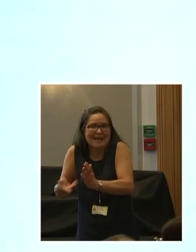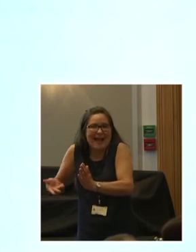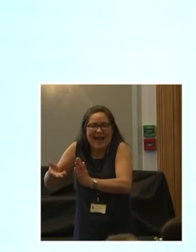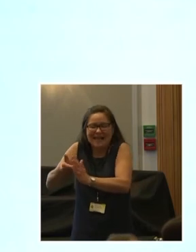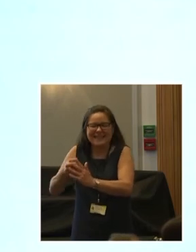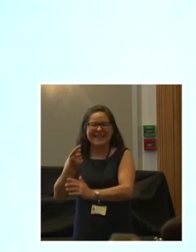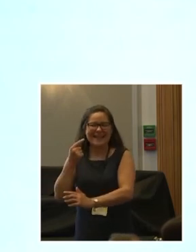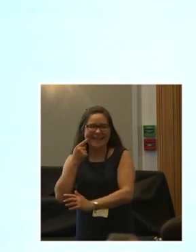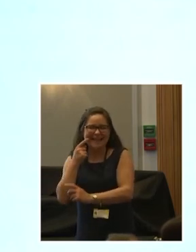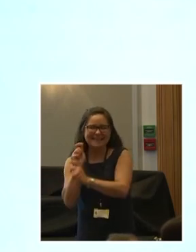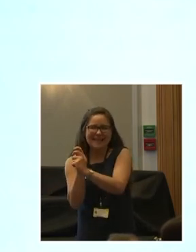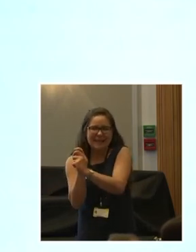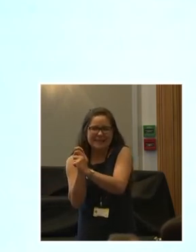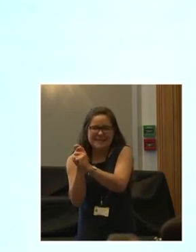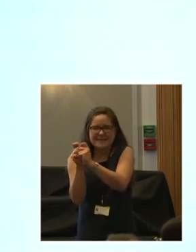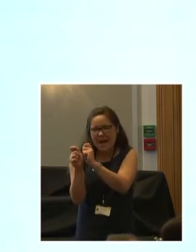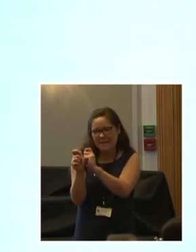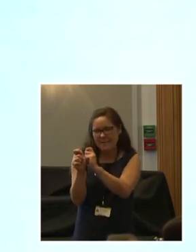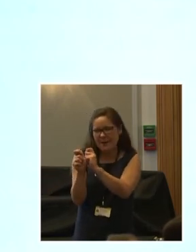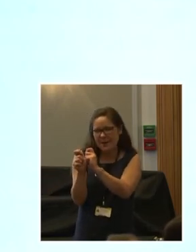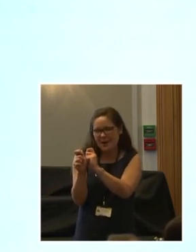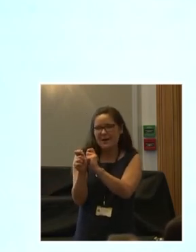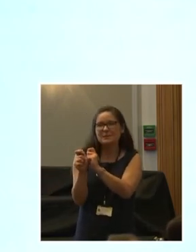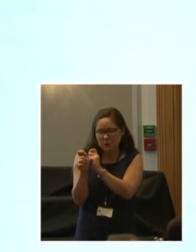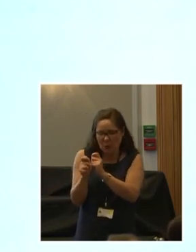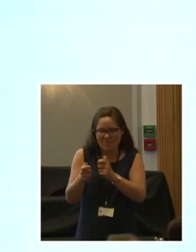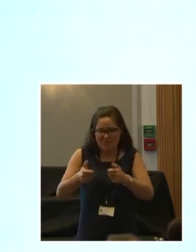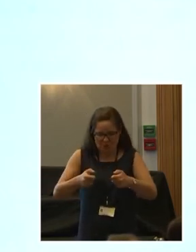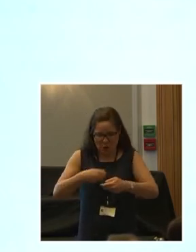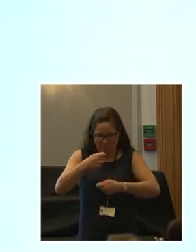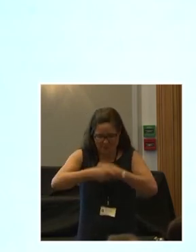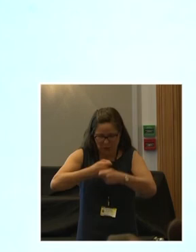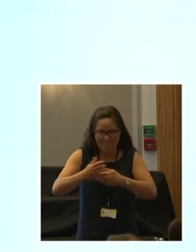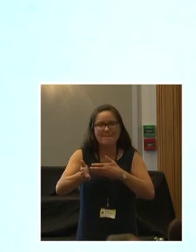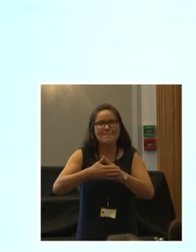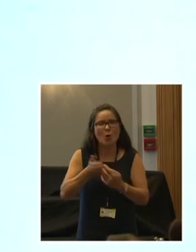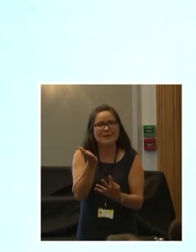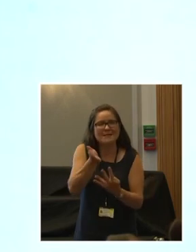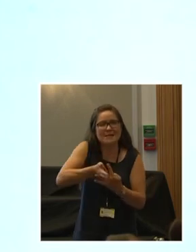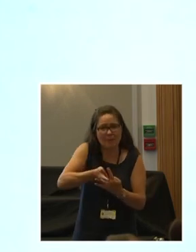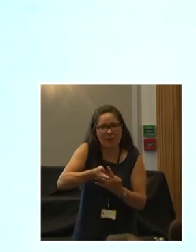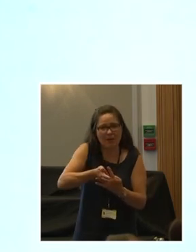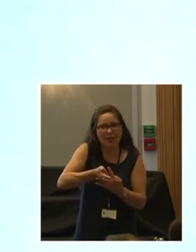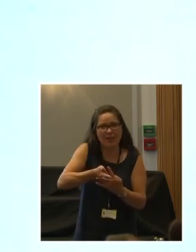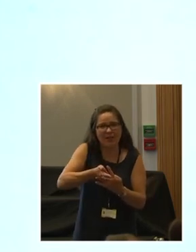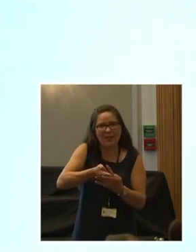some things, yeah, to make their video games, for example, accessible to people with